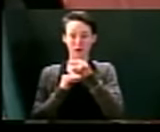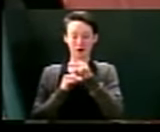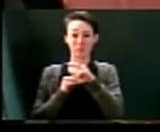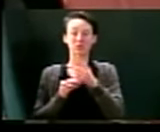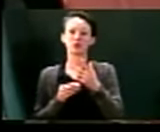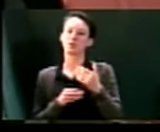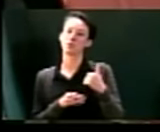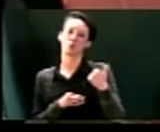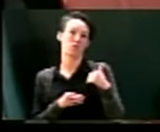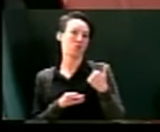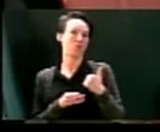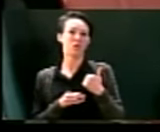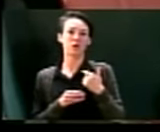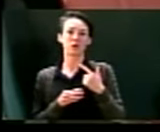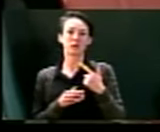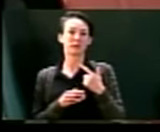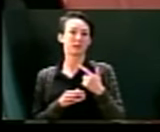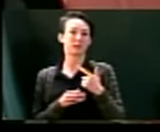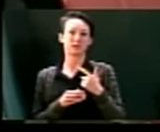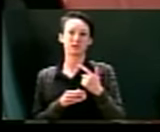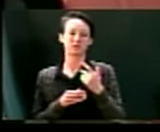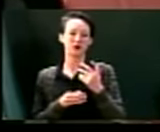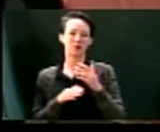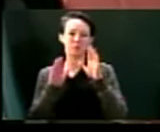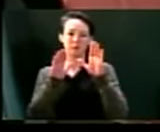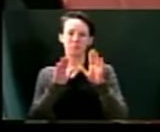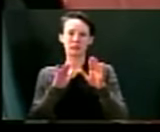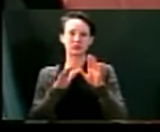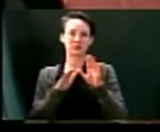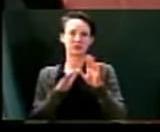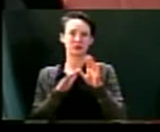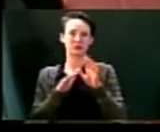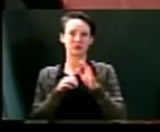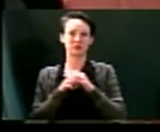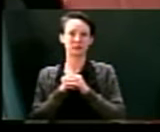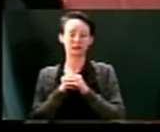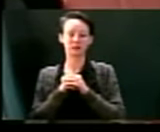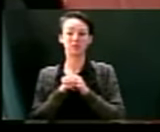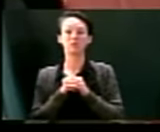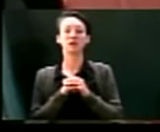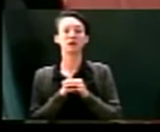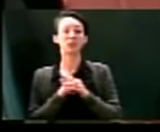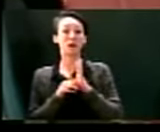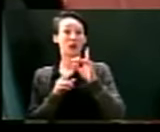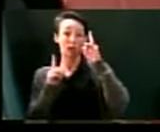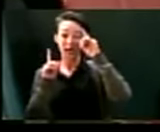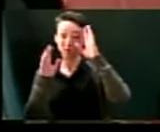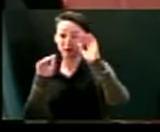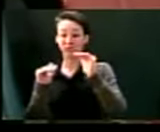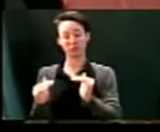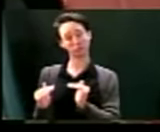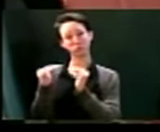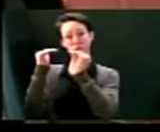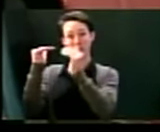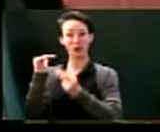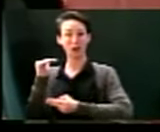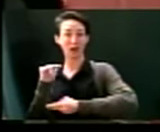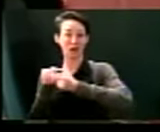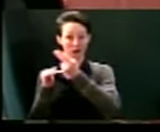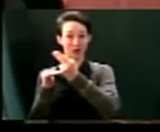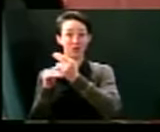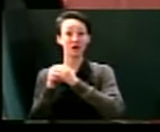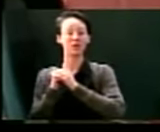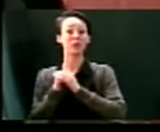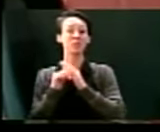and a recipient we have here tonight. She sets high expectations and demonstrates her own commitment to their success. She